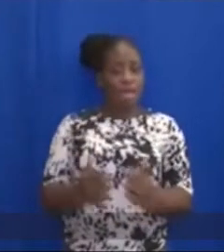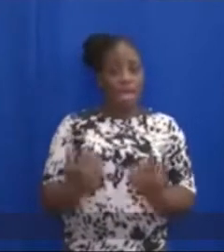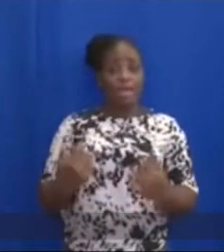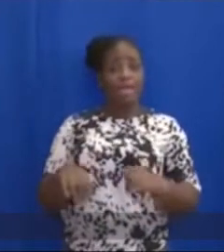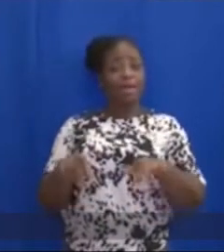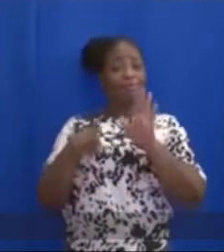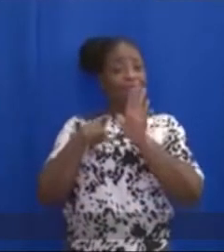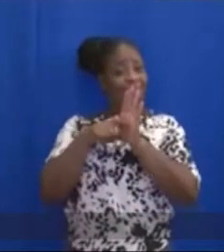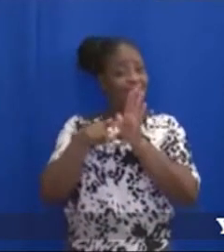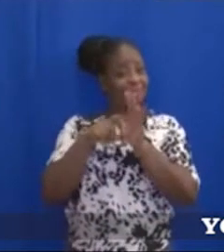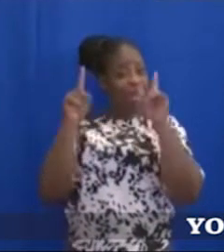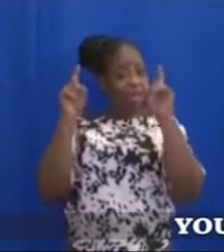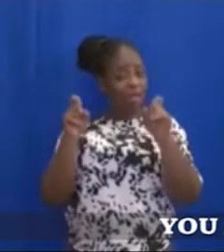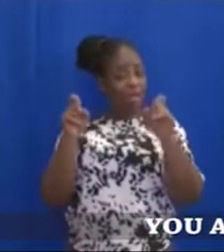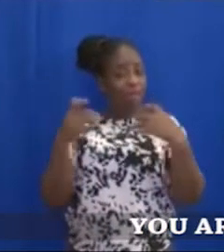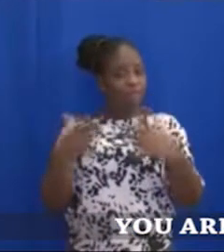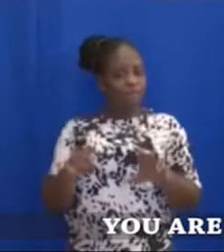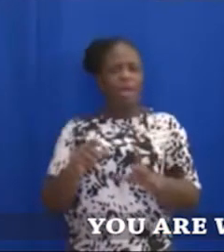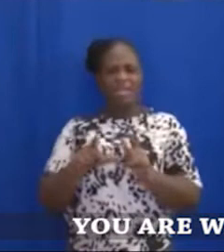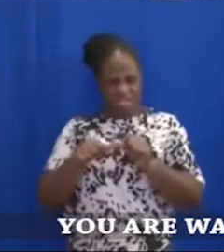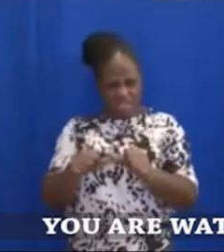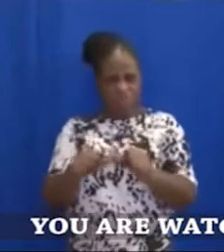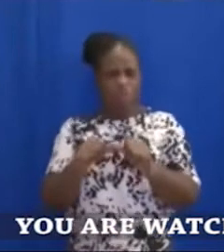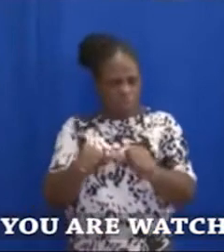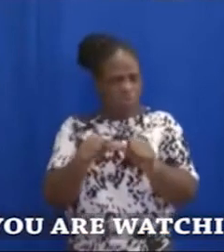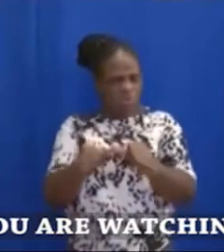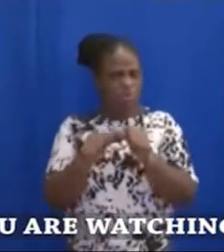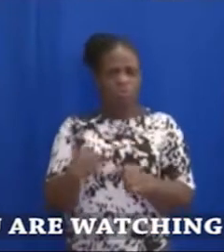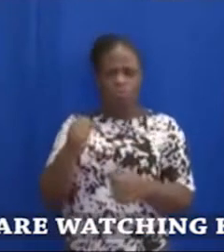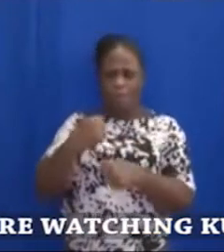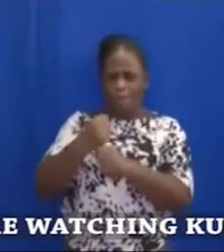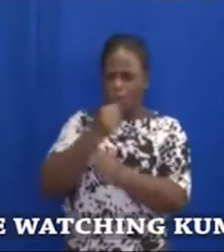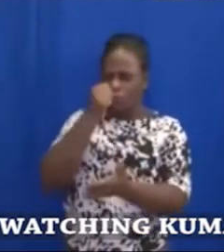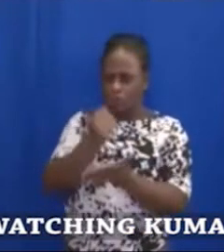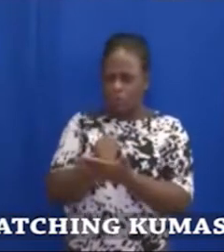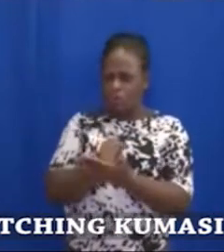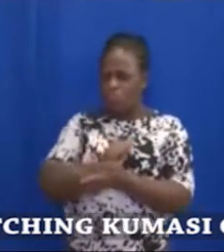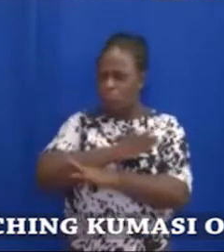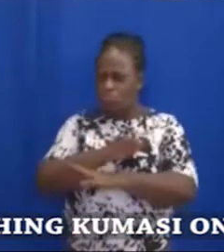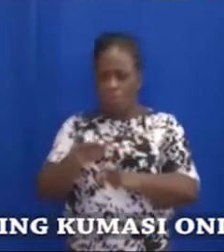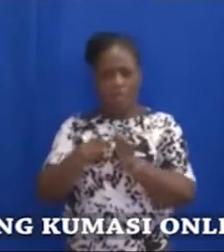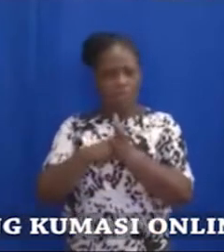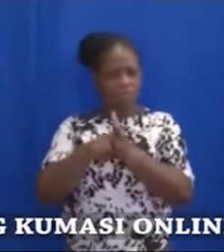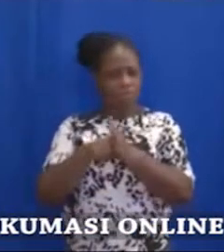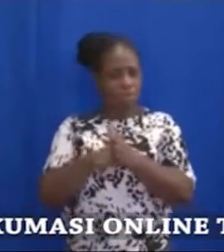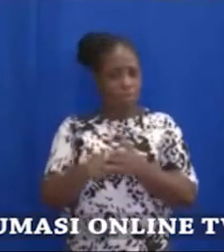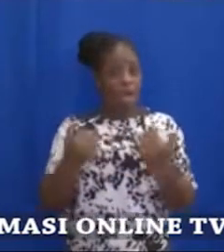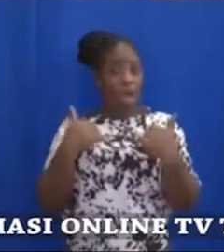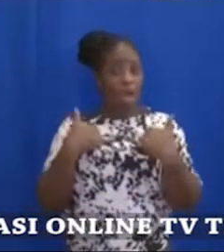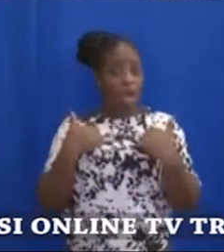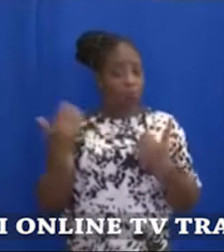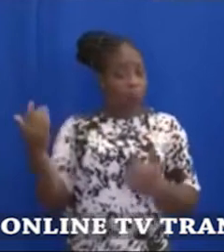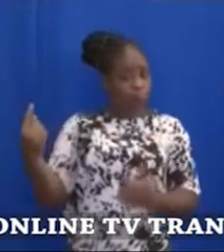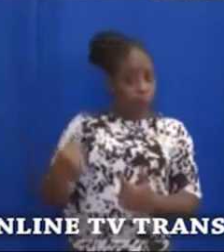help ensure we have ruled out any possible infection that may have occurred during the period of